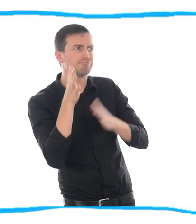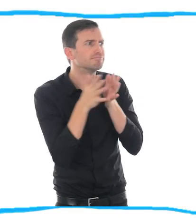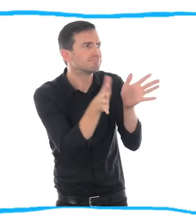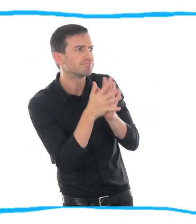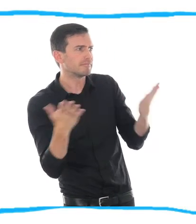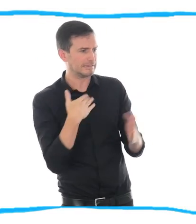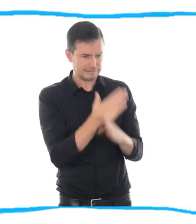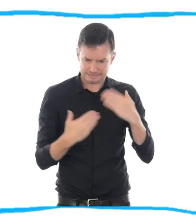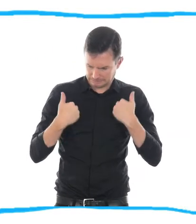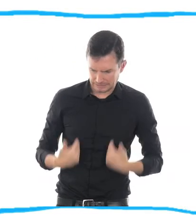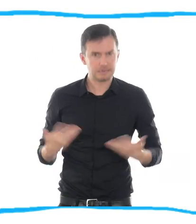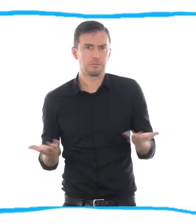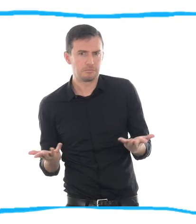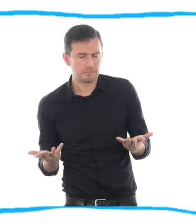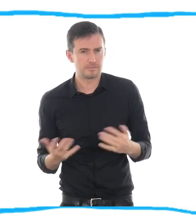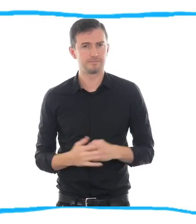in sign language.